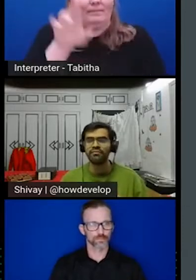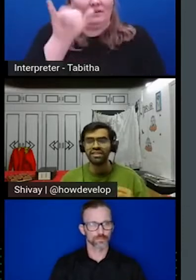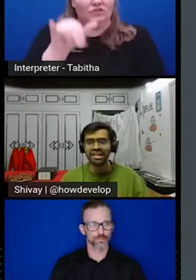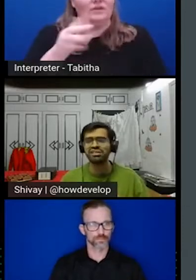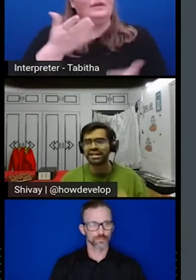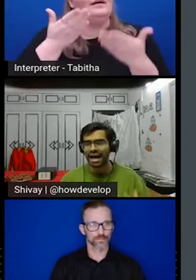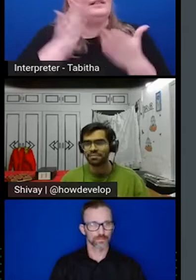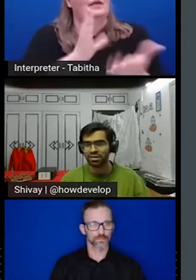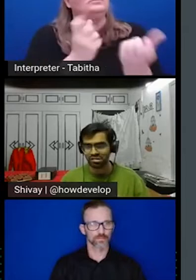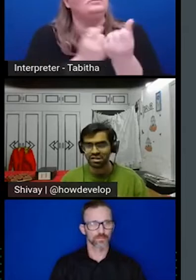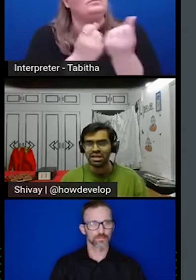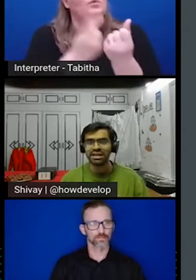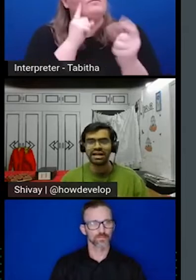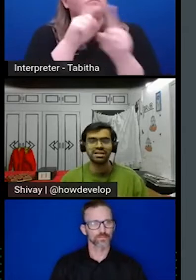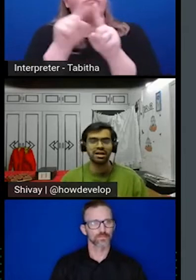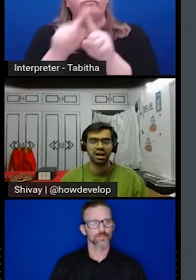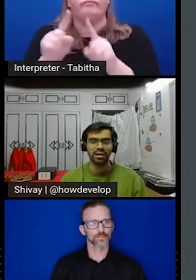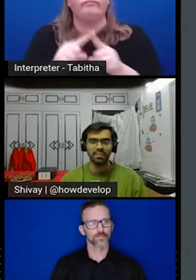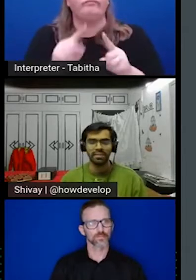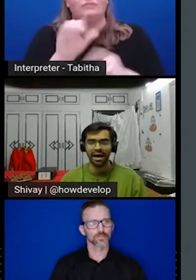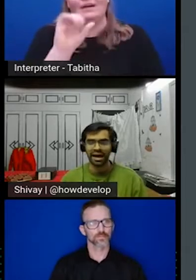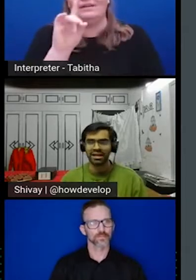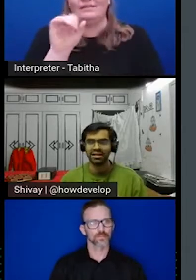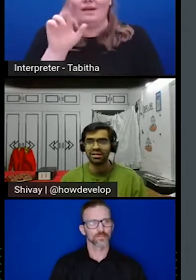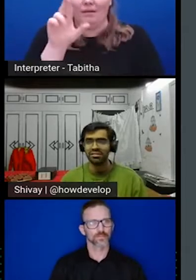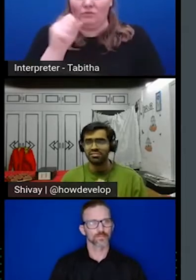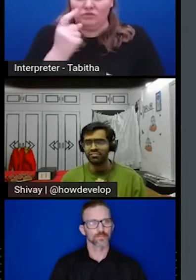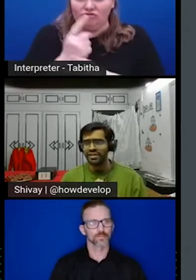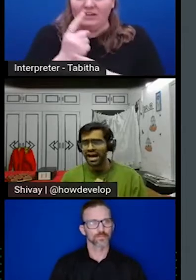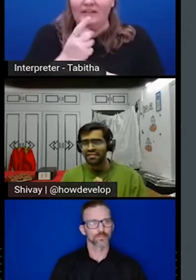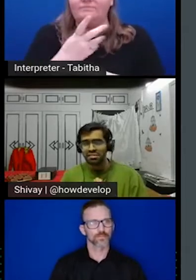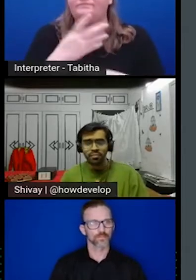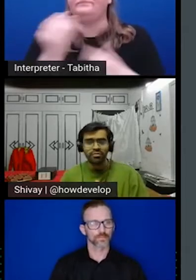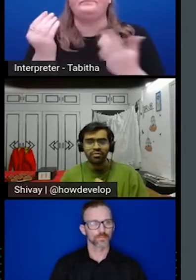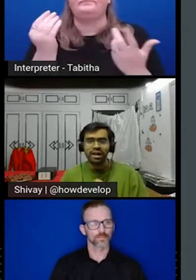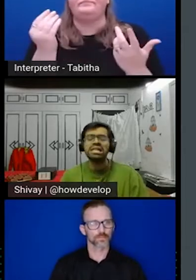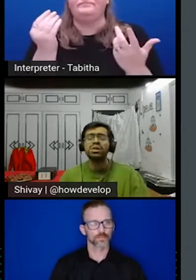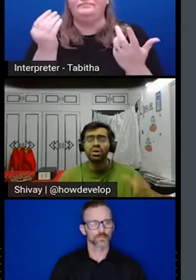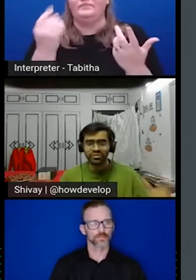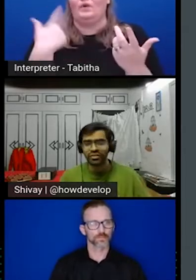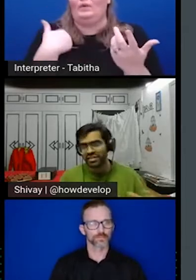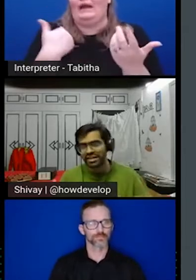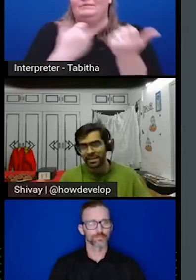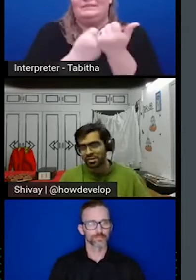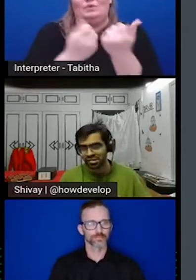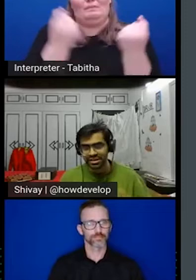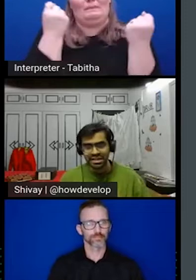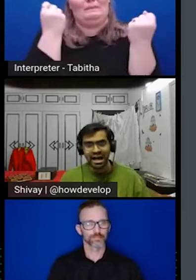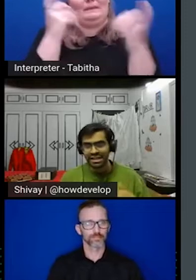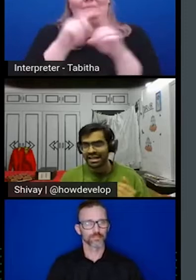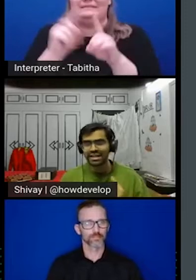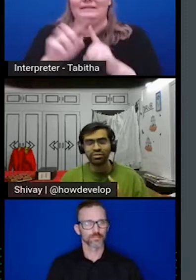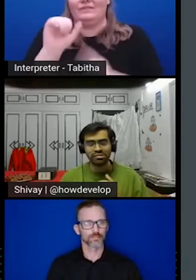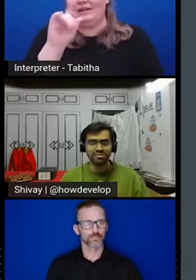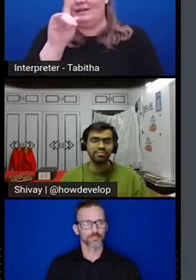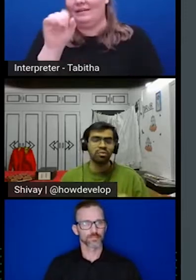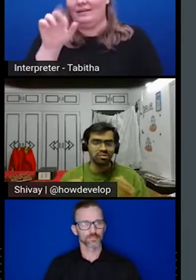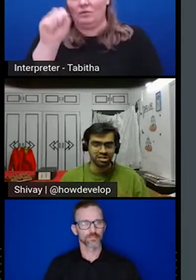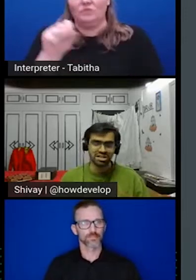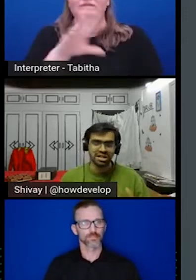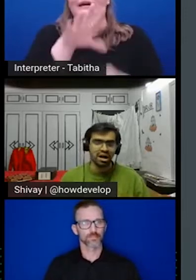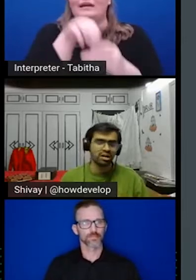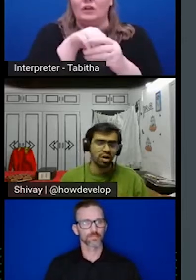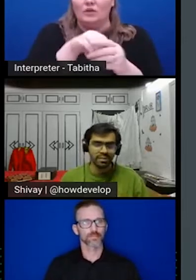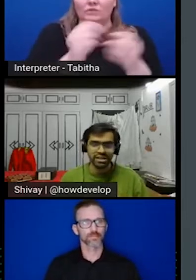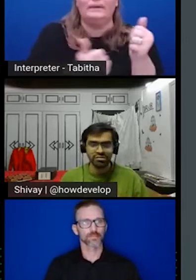for various adapters, right? And we have support for a lot of different adapters, right? And that includes some of the